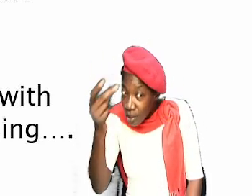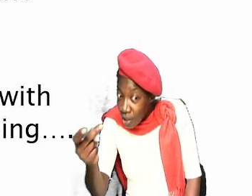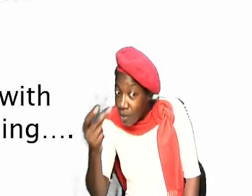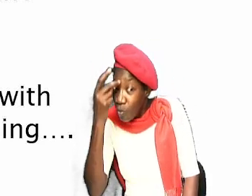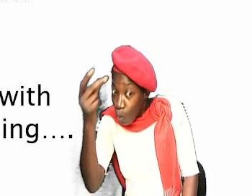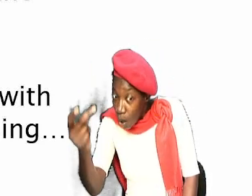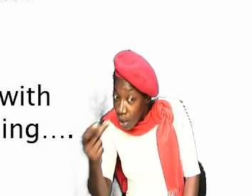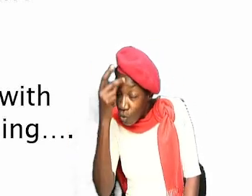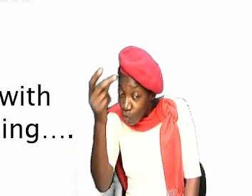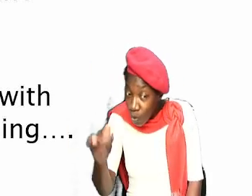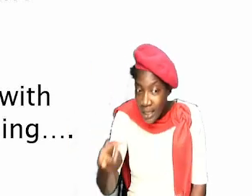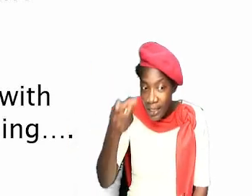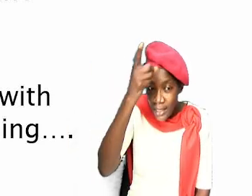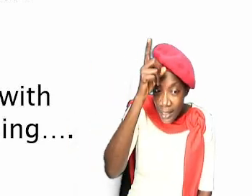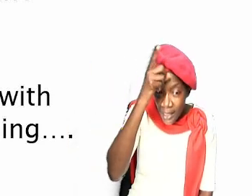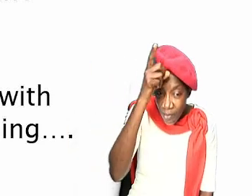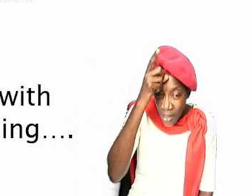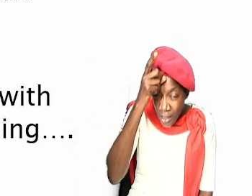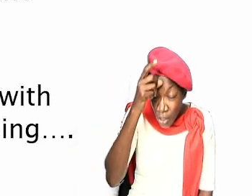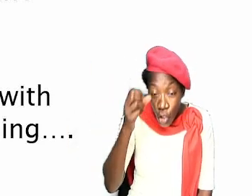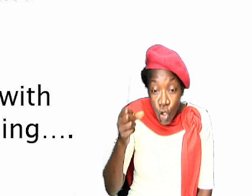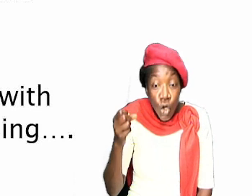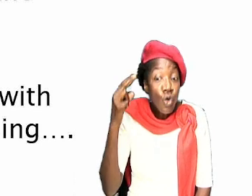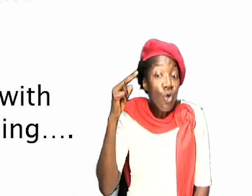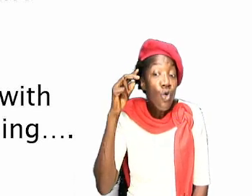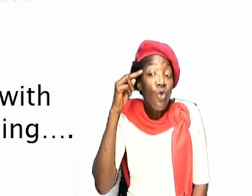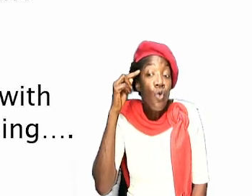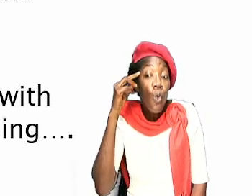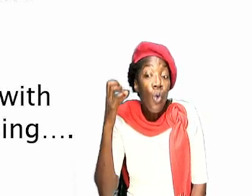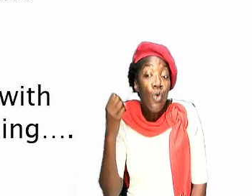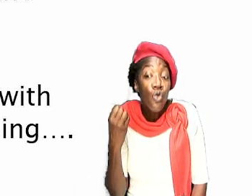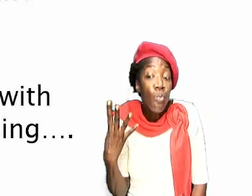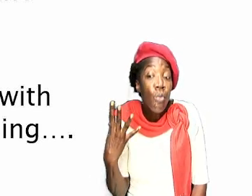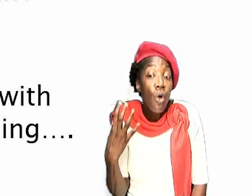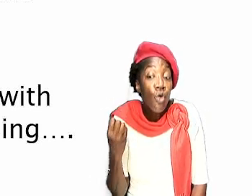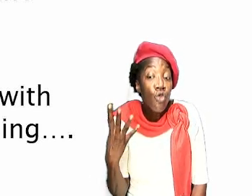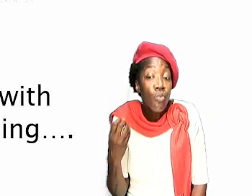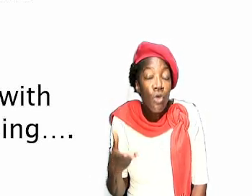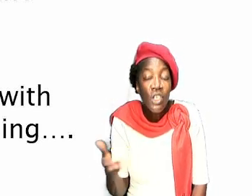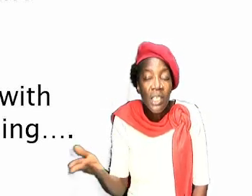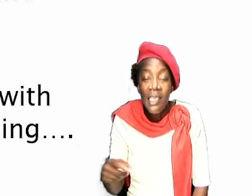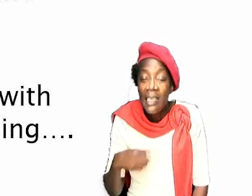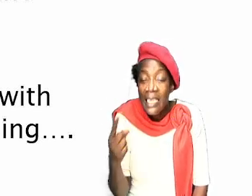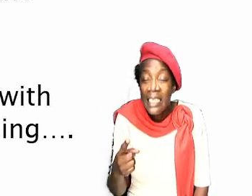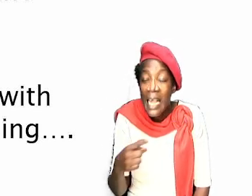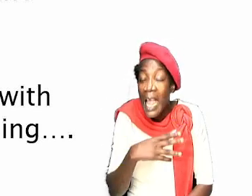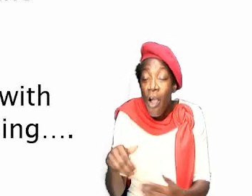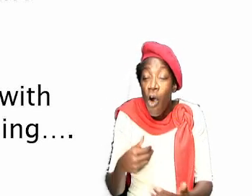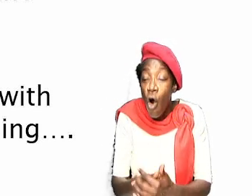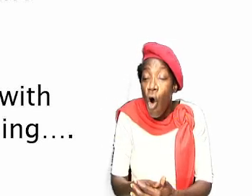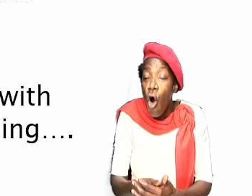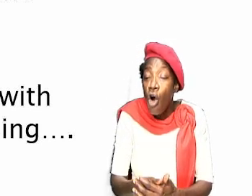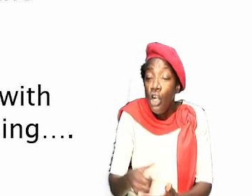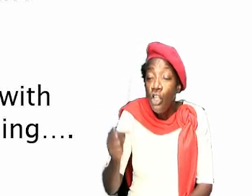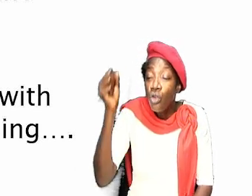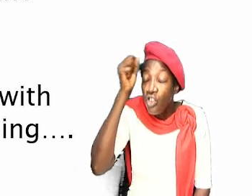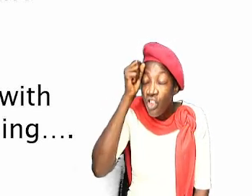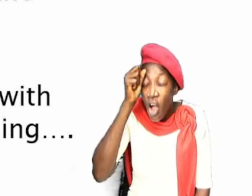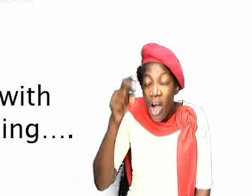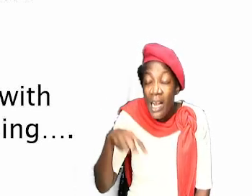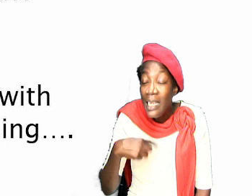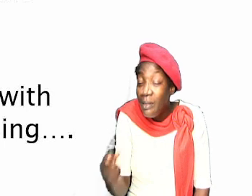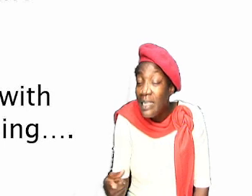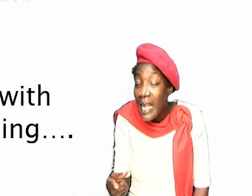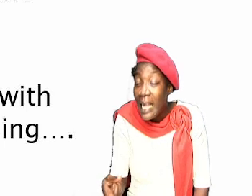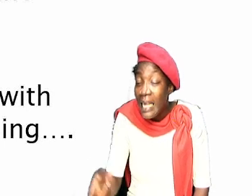to know so much things, to be able to say him all of these things to King Saul. He said that David is a